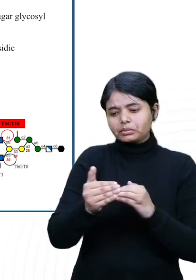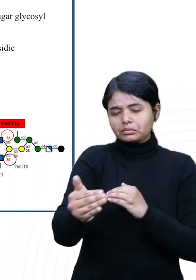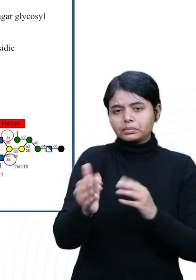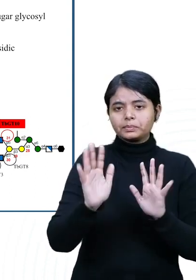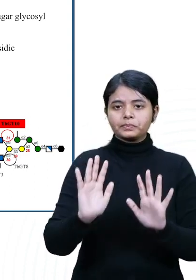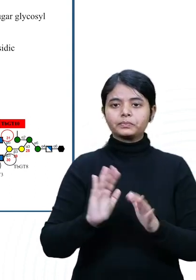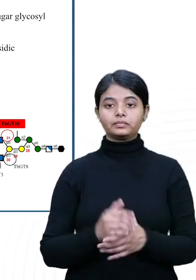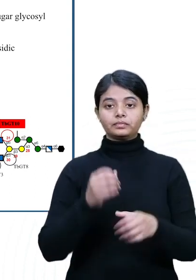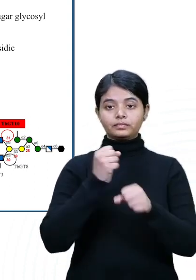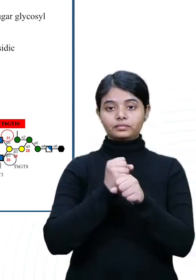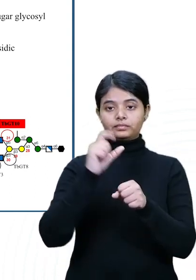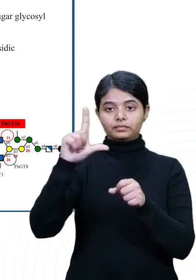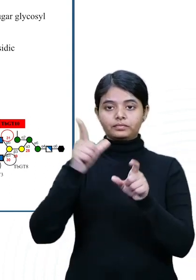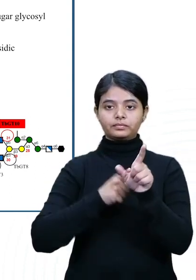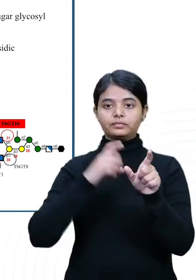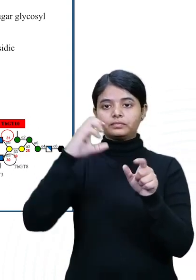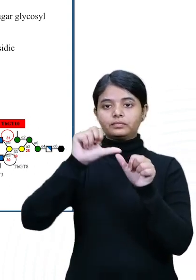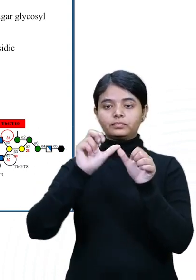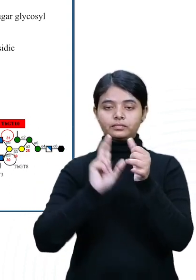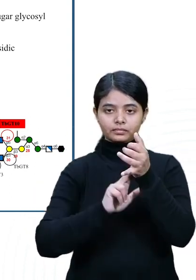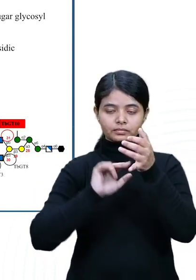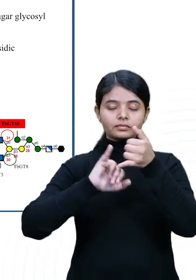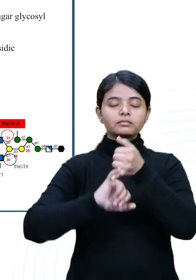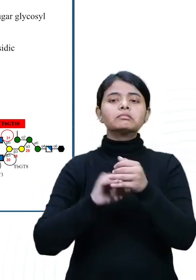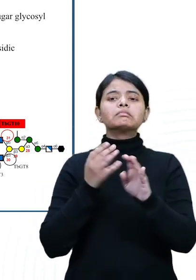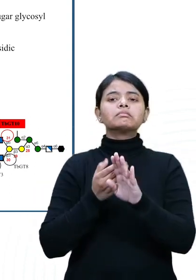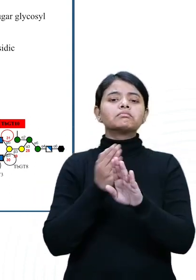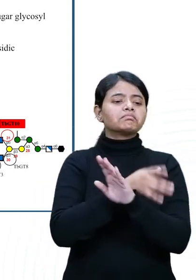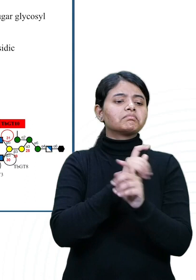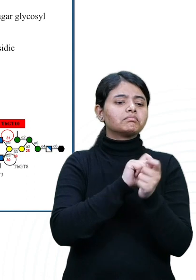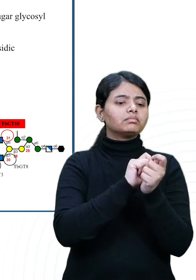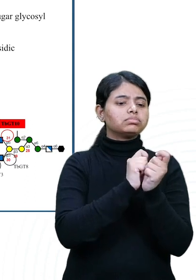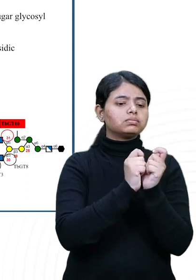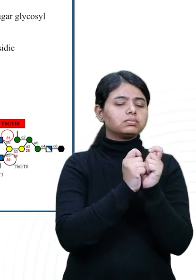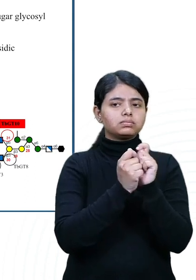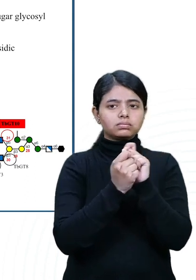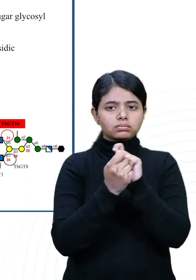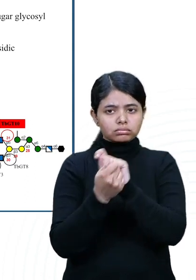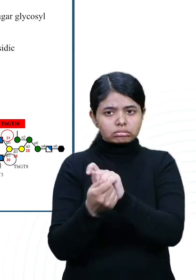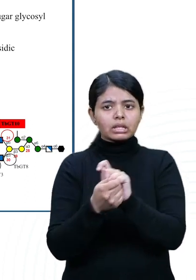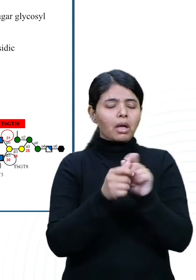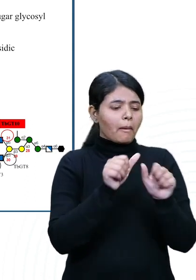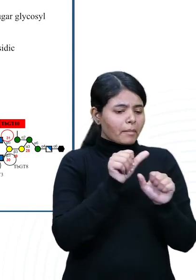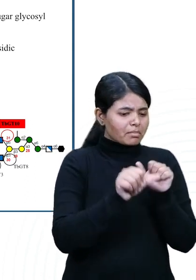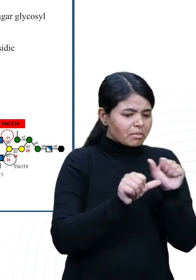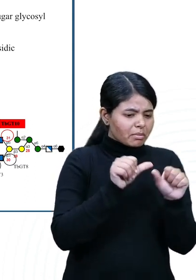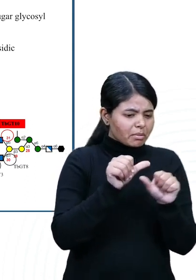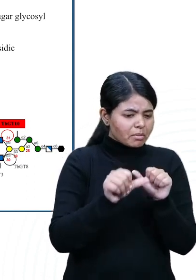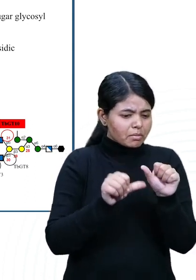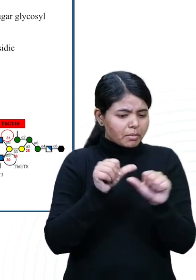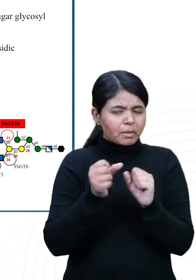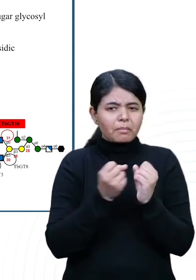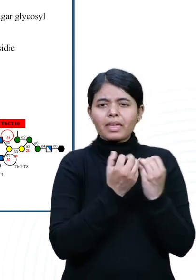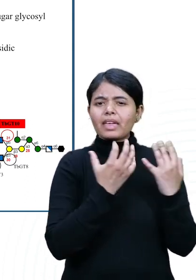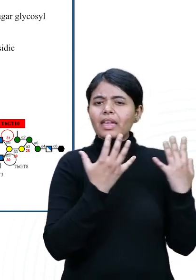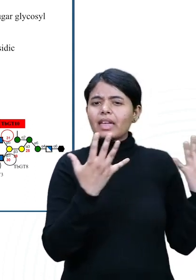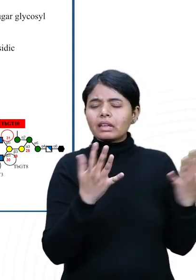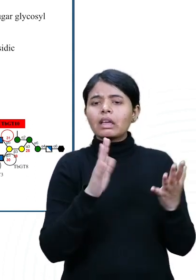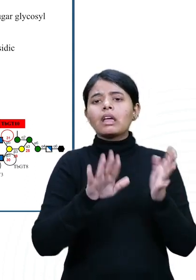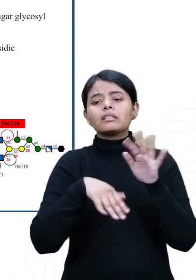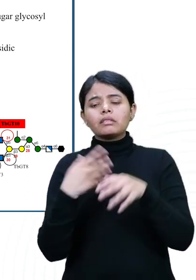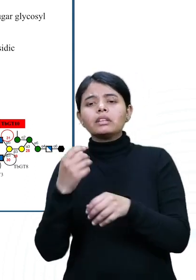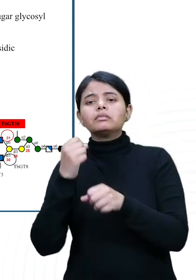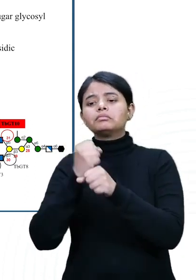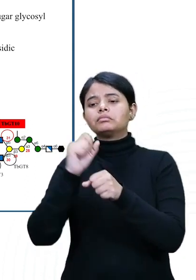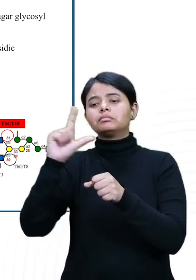beta glycosyl transferases which are yet to be characterized. Now, some GTs can be stage specific, means